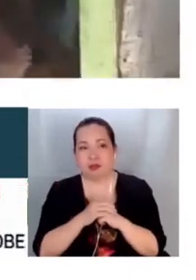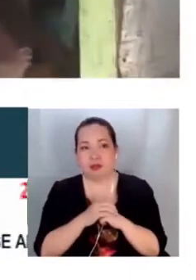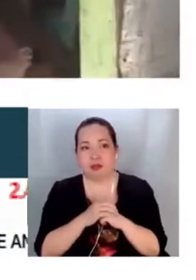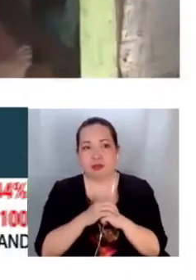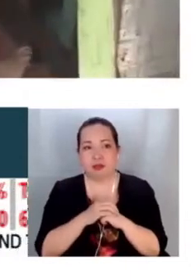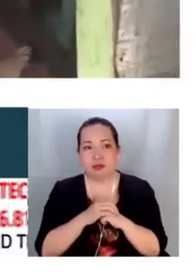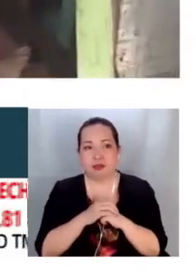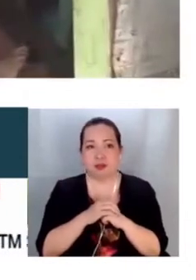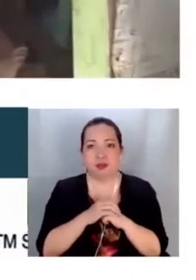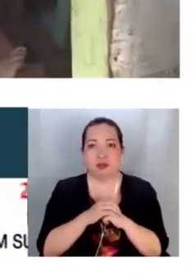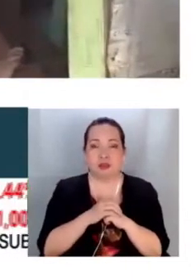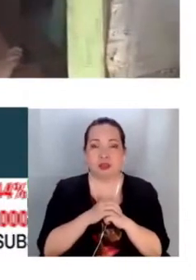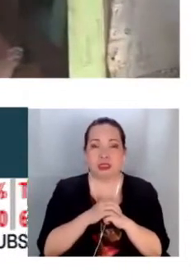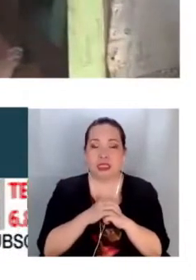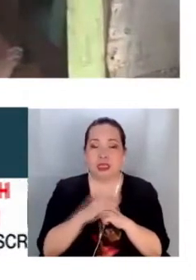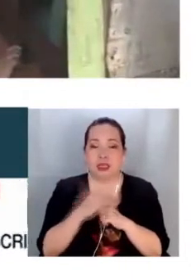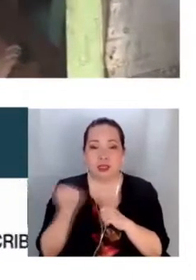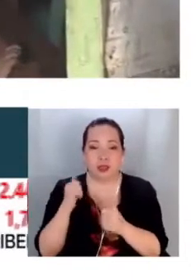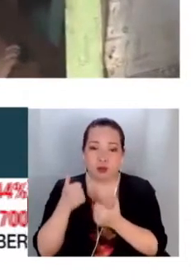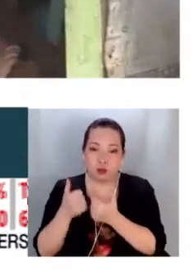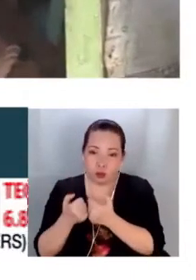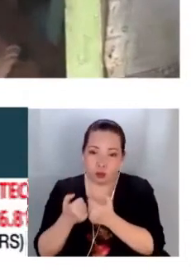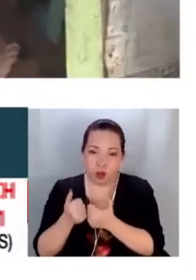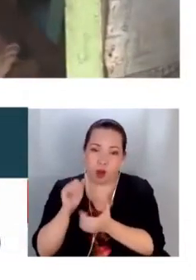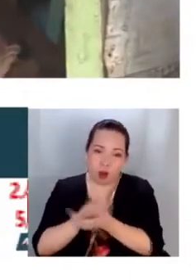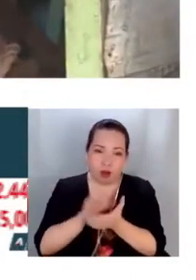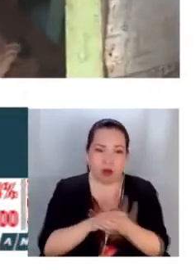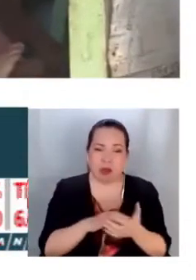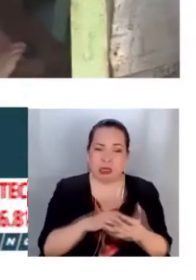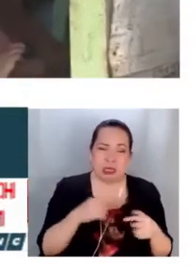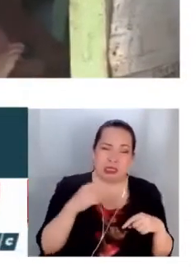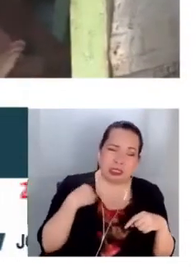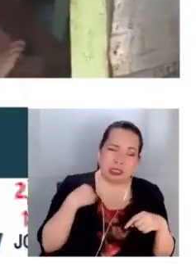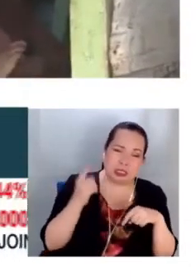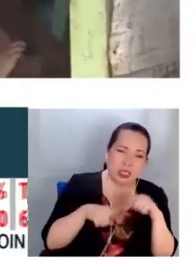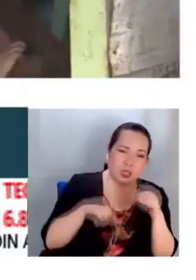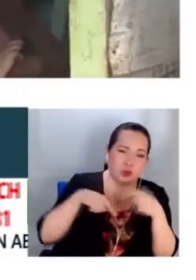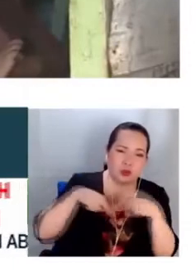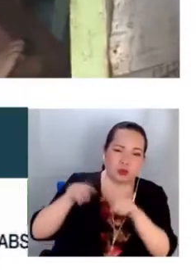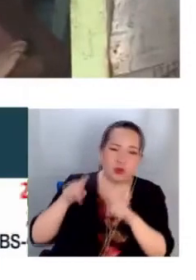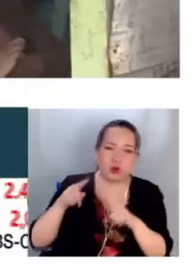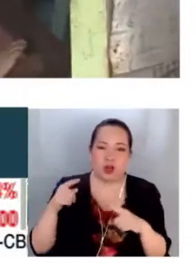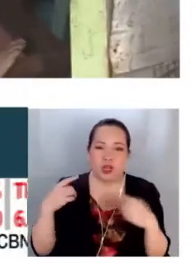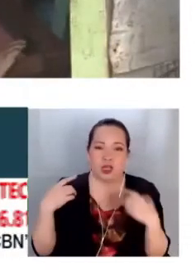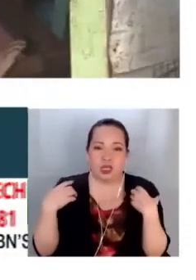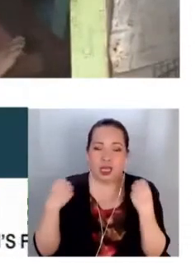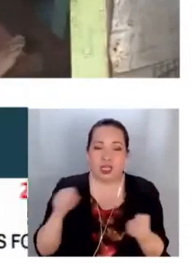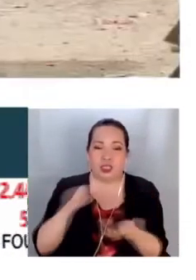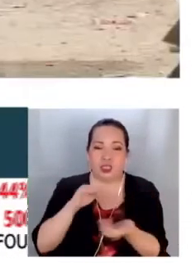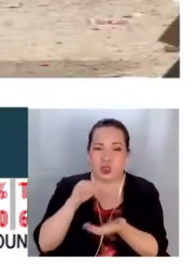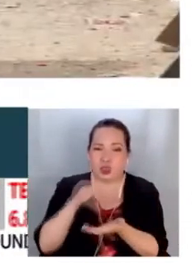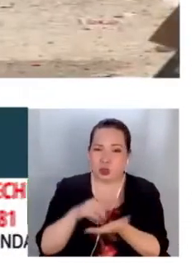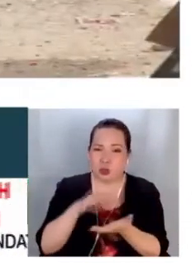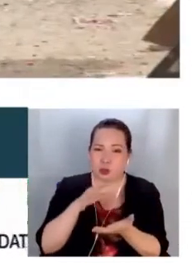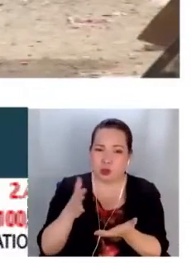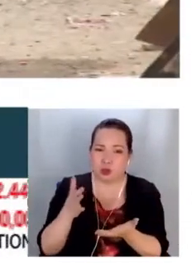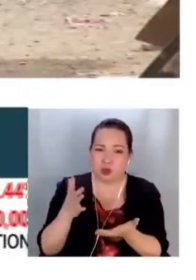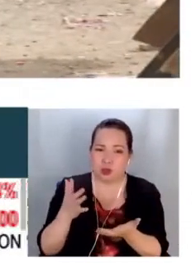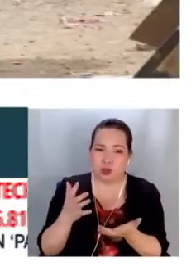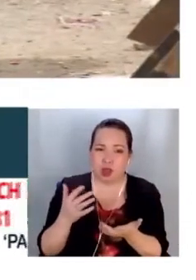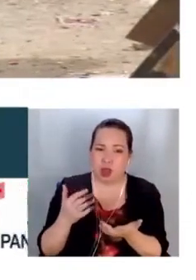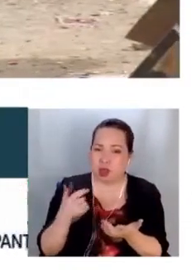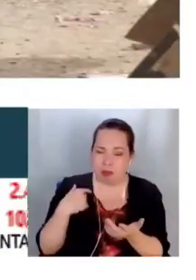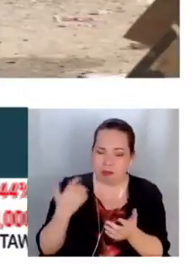some couples are saying, I can't get to the health center because hindi ako pinapayagan mag-back ride sa